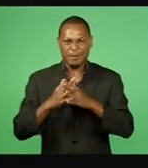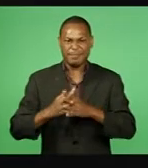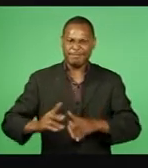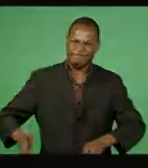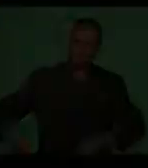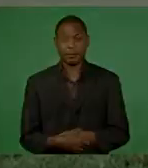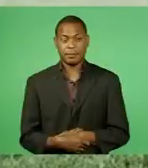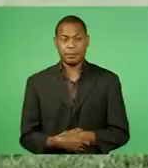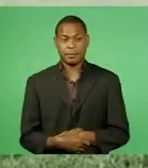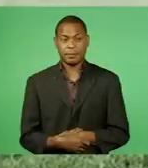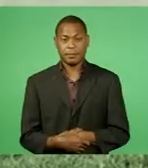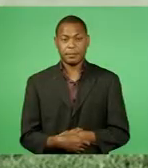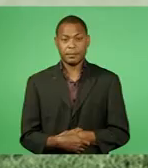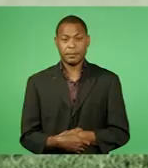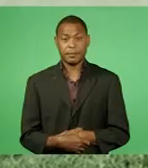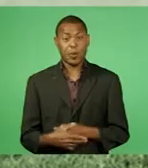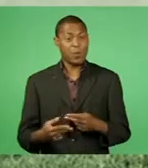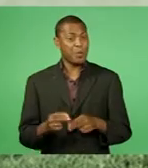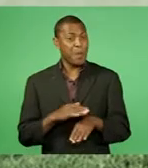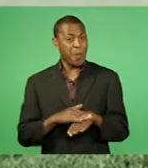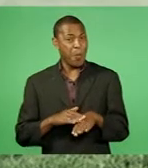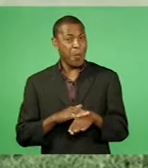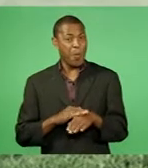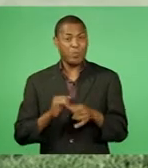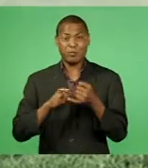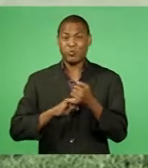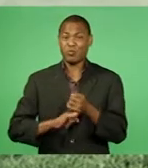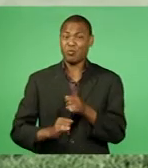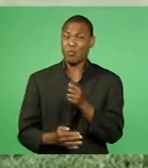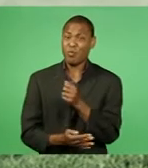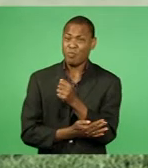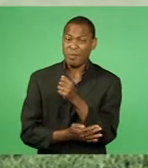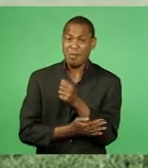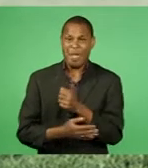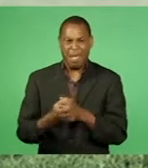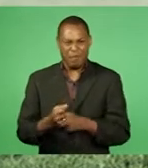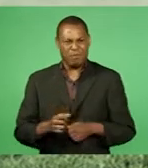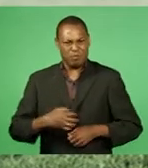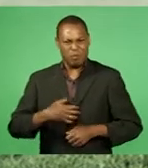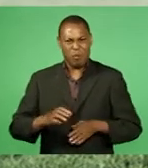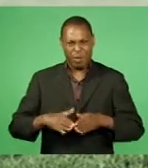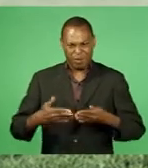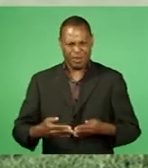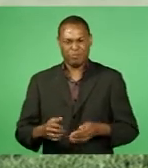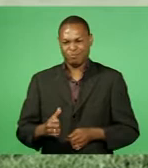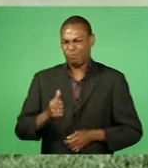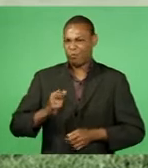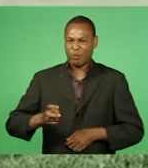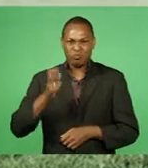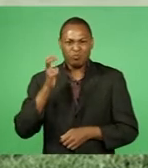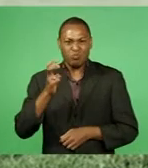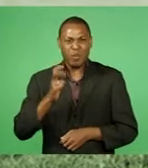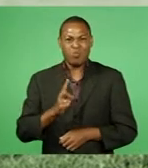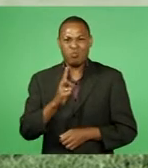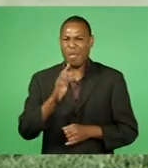other semi-final. With the Blues' Super Rugby situation a lot more straightforward, they are back in training and will have one